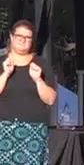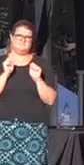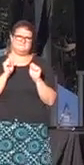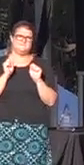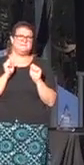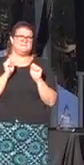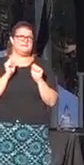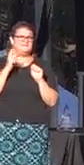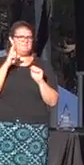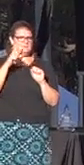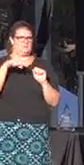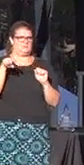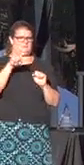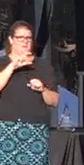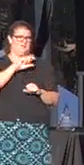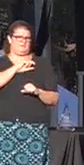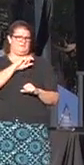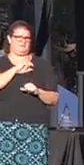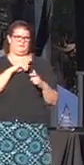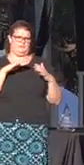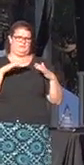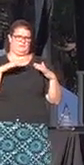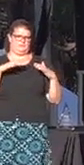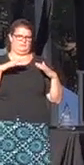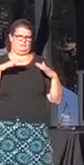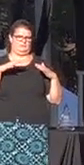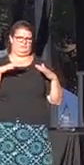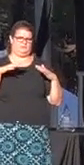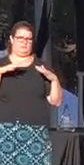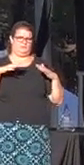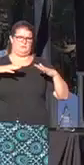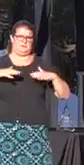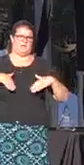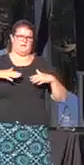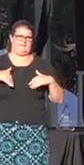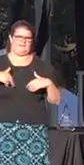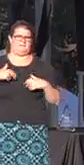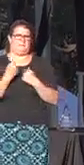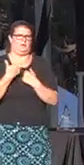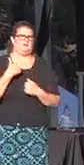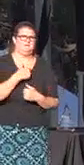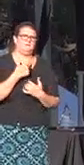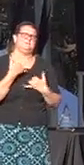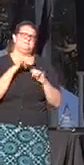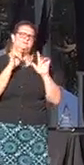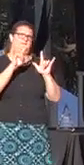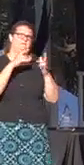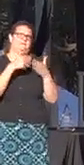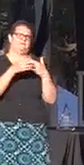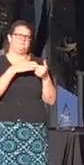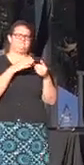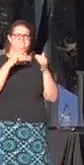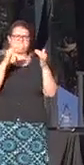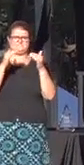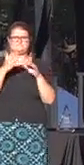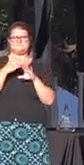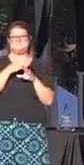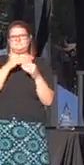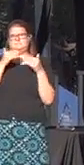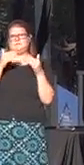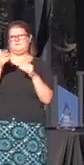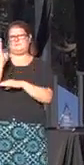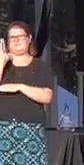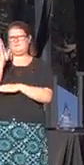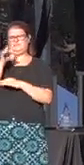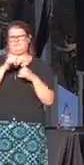For those officers who are not yet on the plan, we still love you. Now, before moving on to the presentation